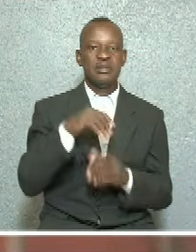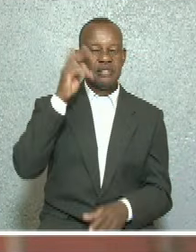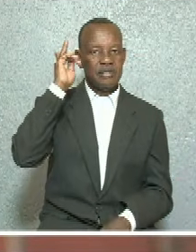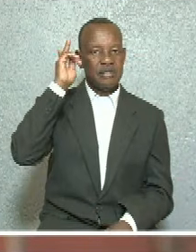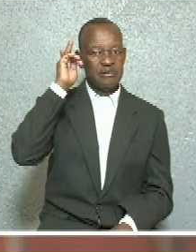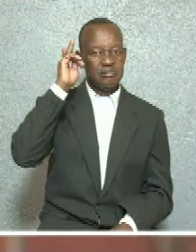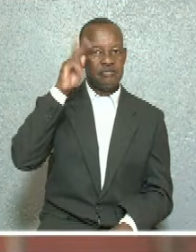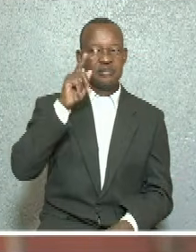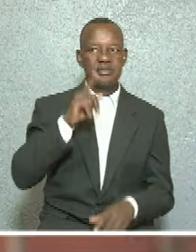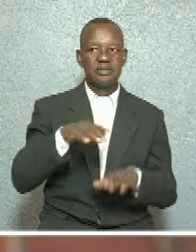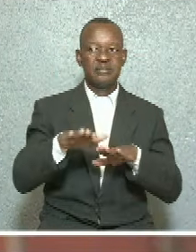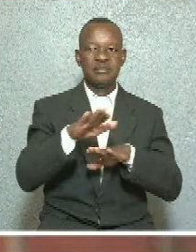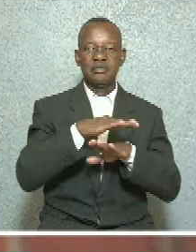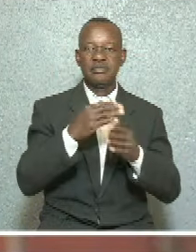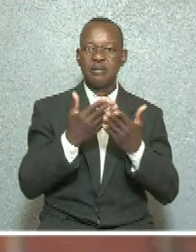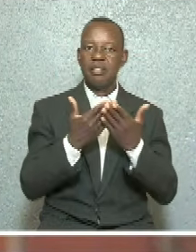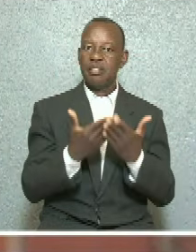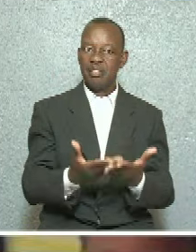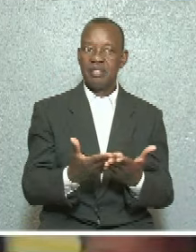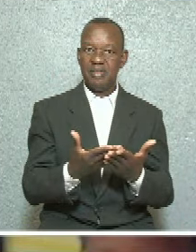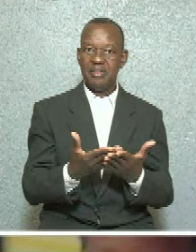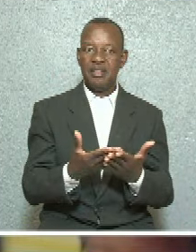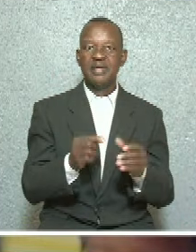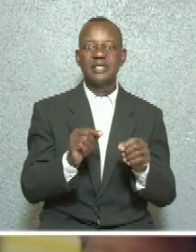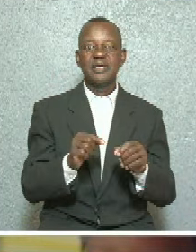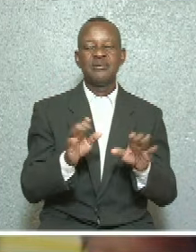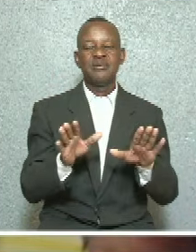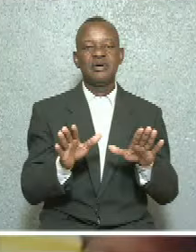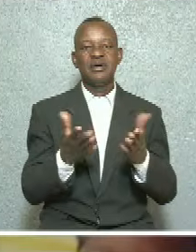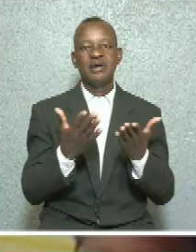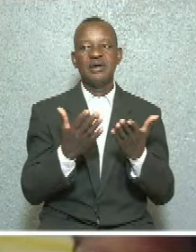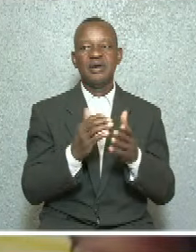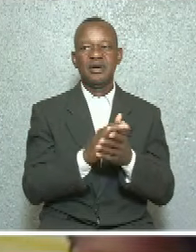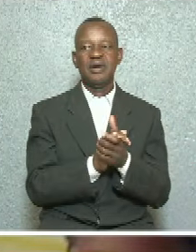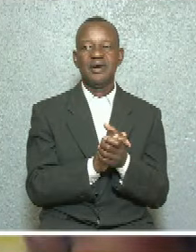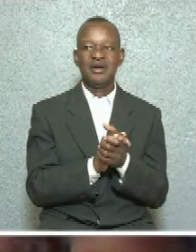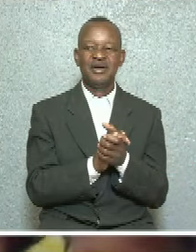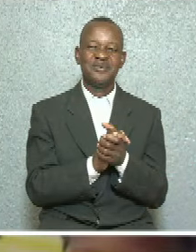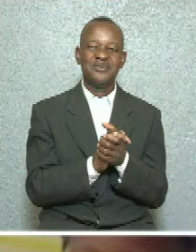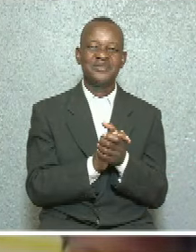difficult. So how did you squeeze your way up there?